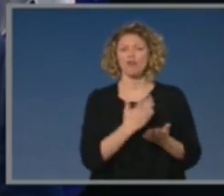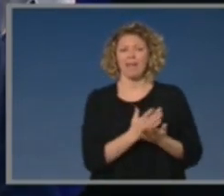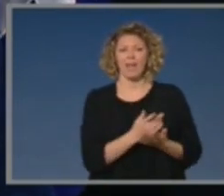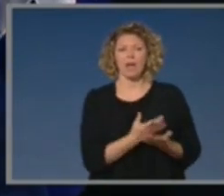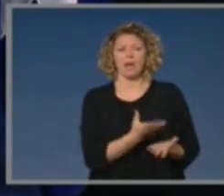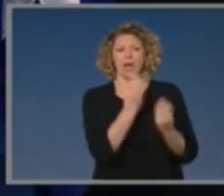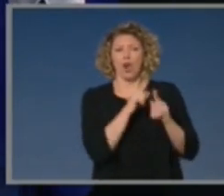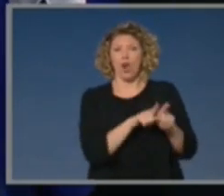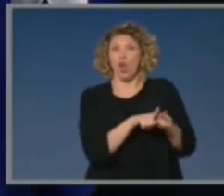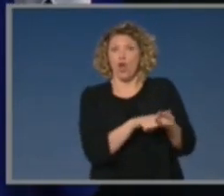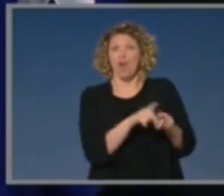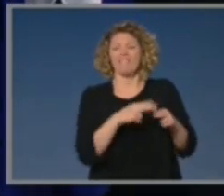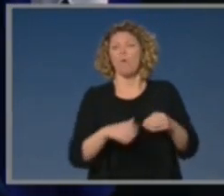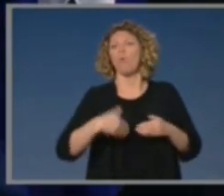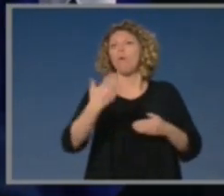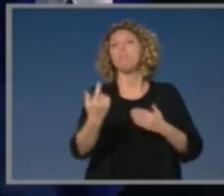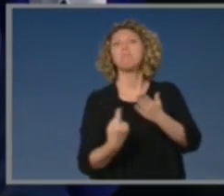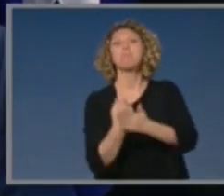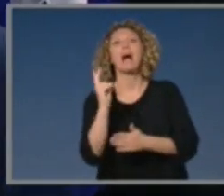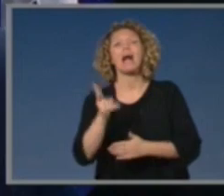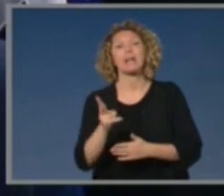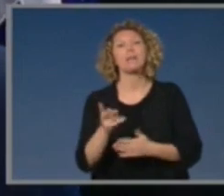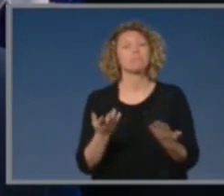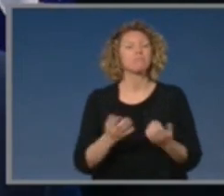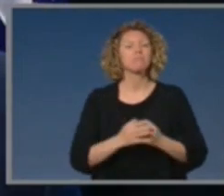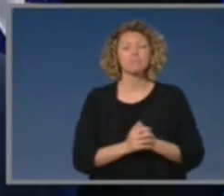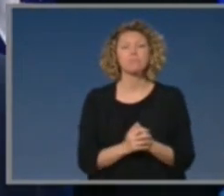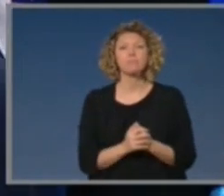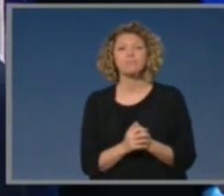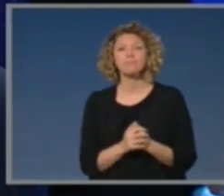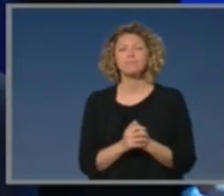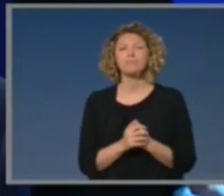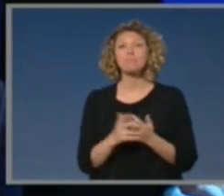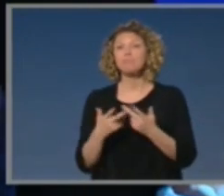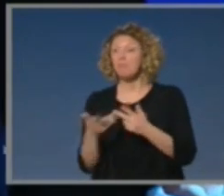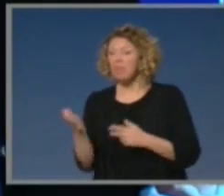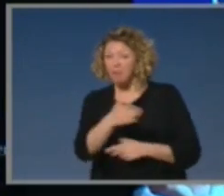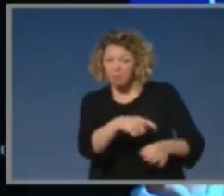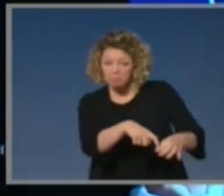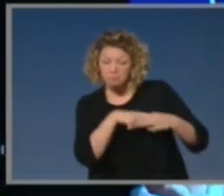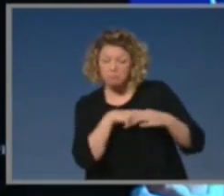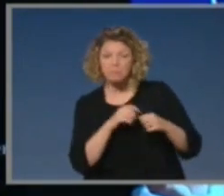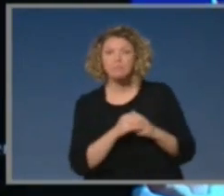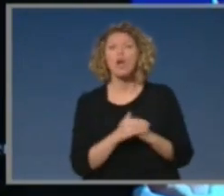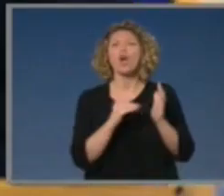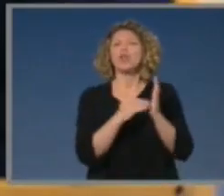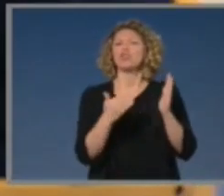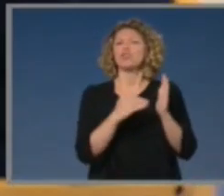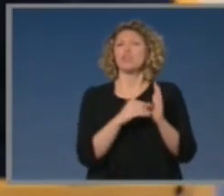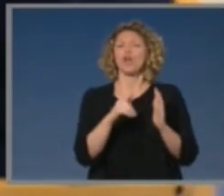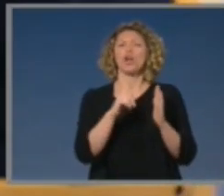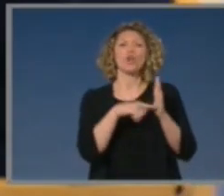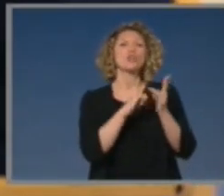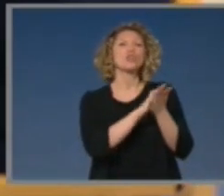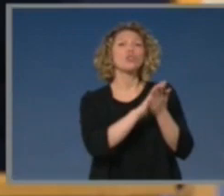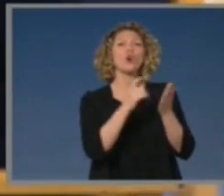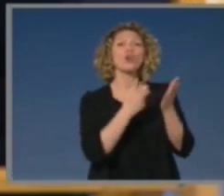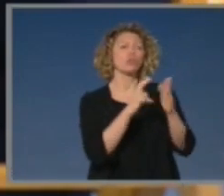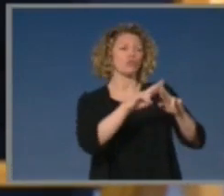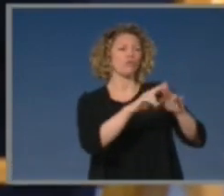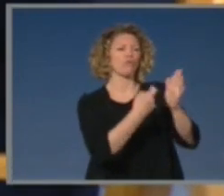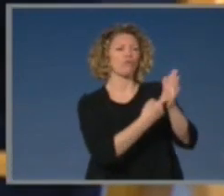to all the G20 leaders to that end. Lani. Josh Frydenberg said today at the Press Club that widespread closure of schools